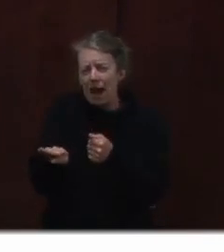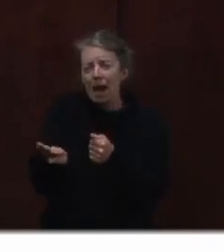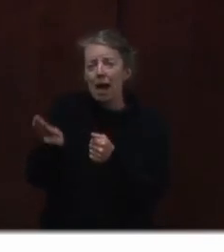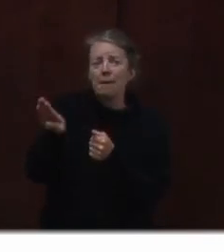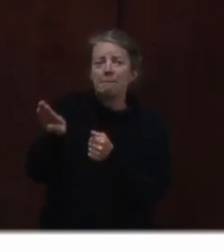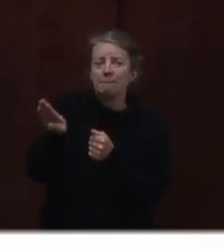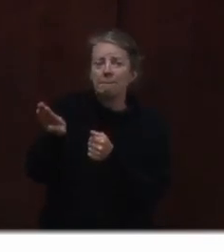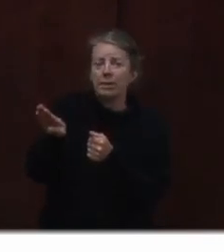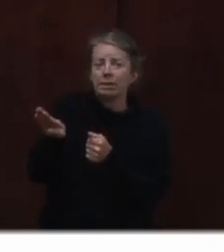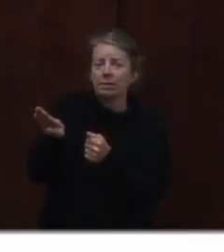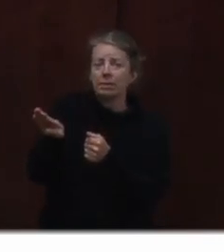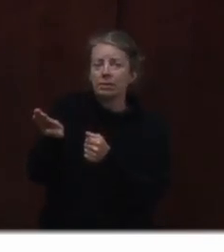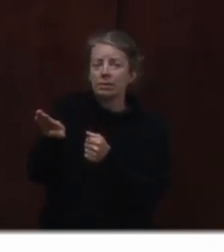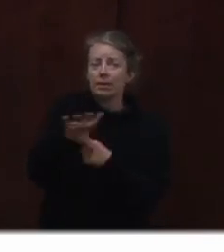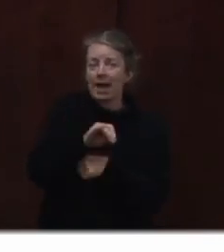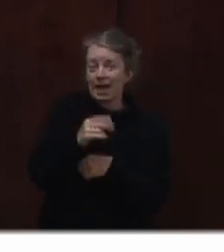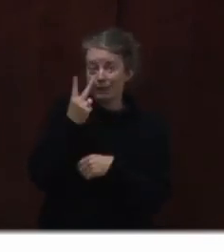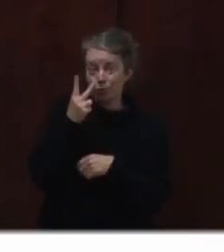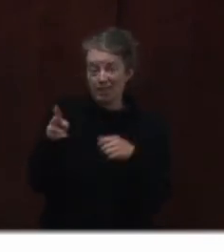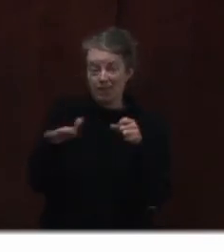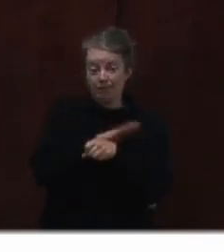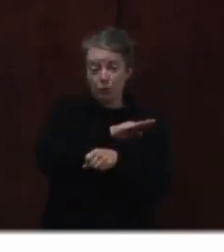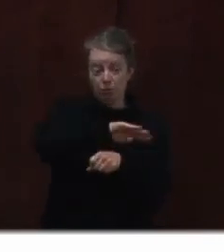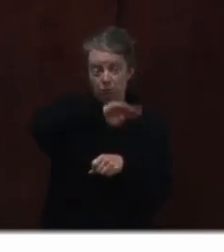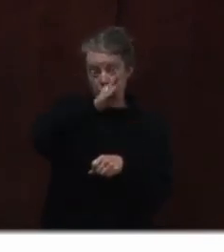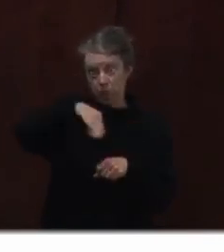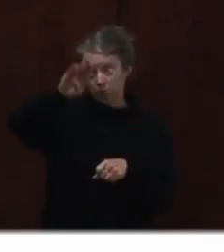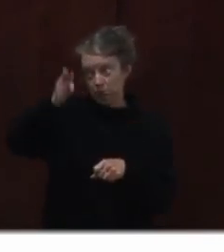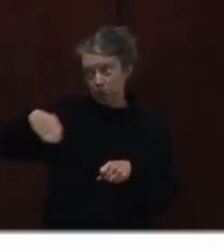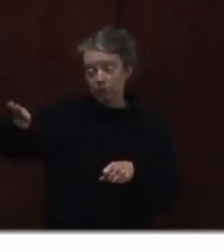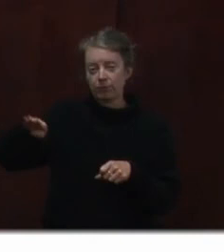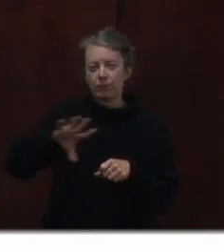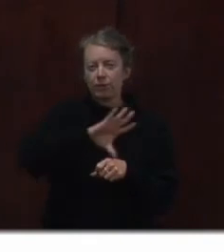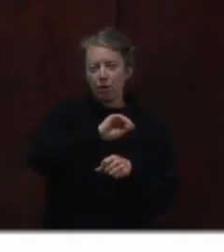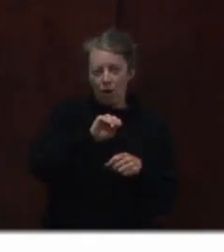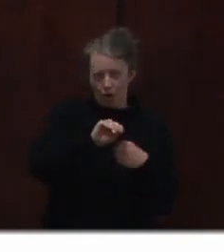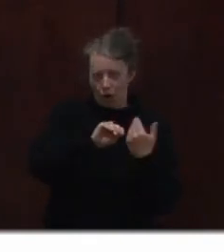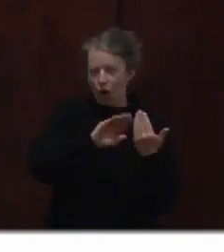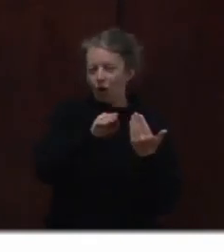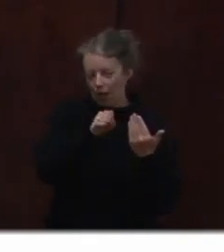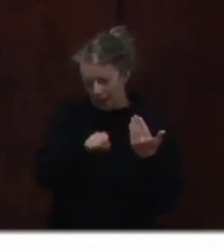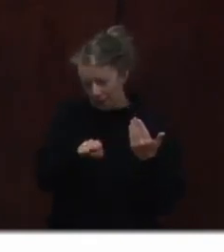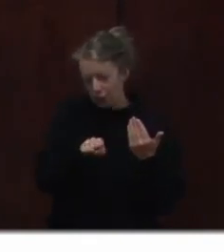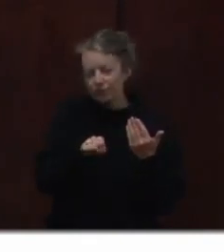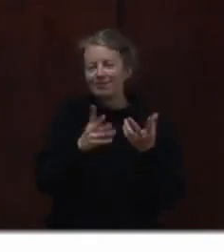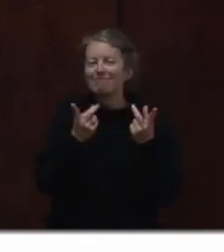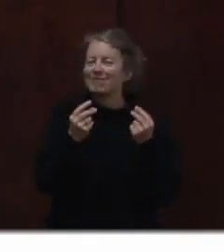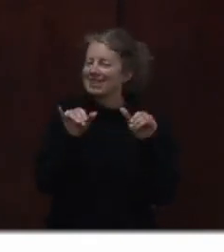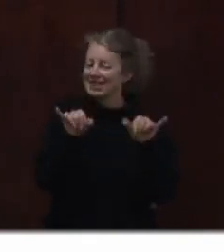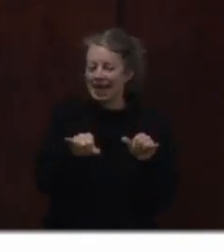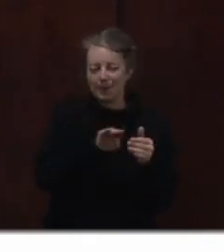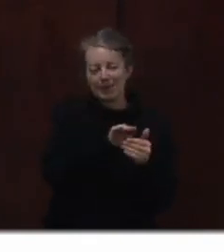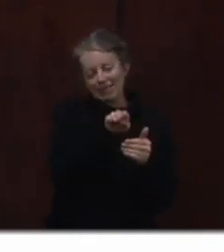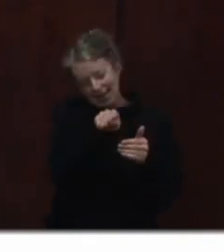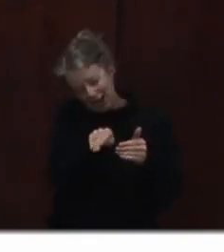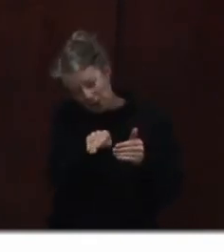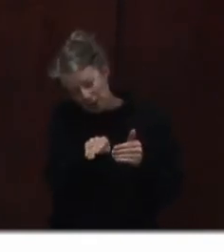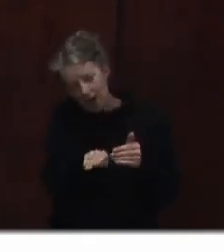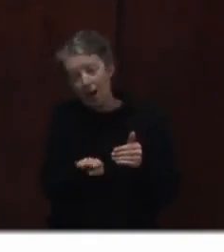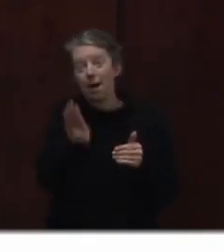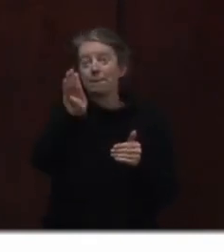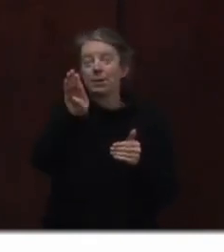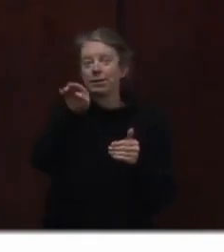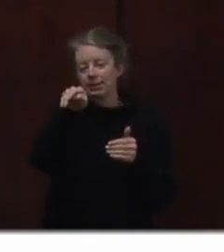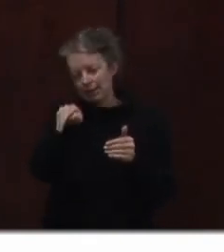notice about all the other upward slopes on the graph is that they're preceded by a downward slope and then another upward slope. And so I'm